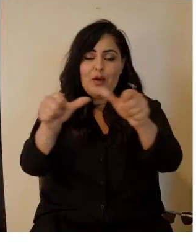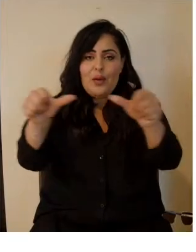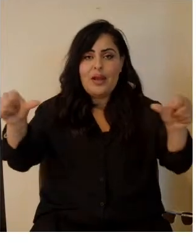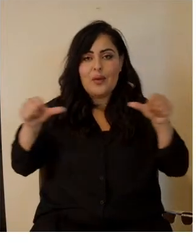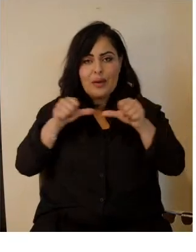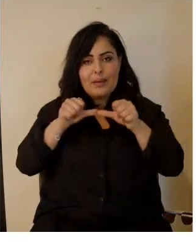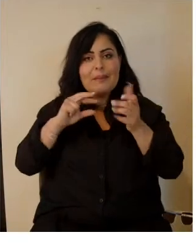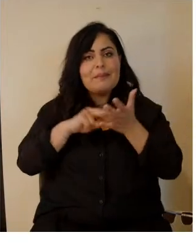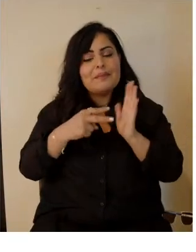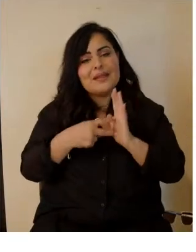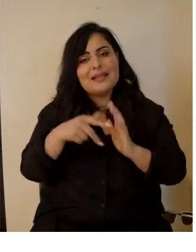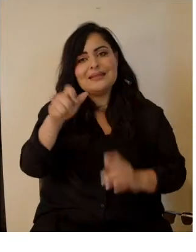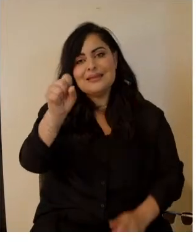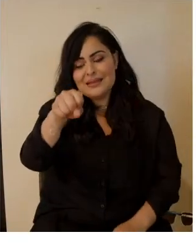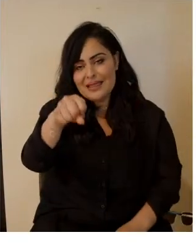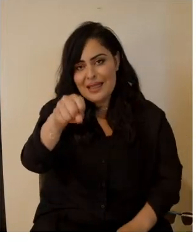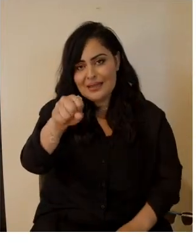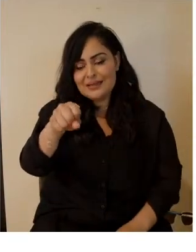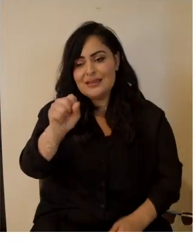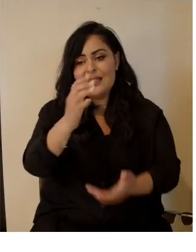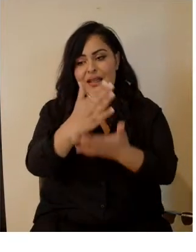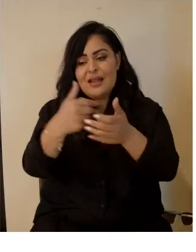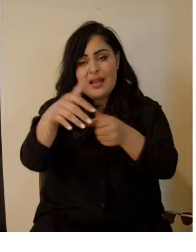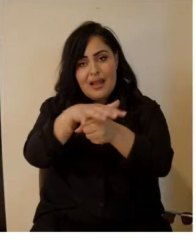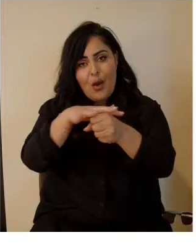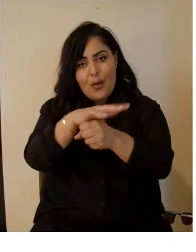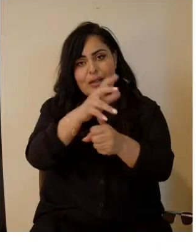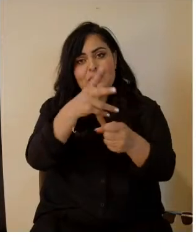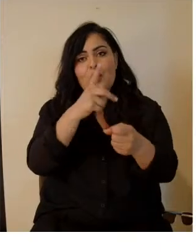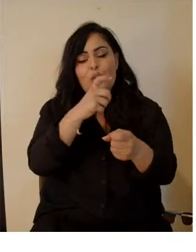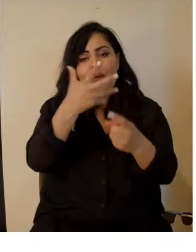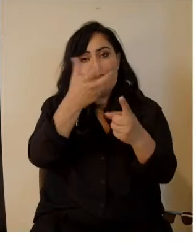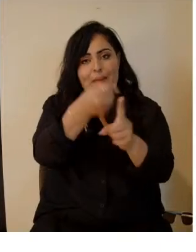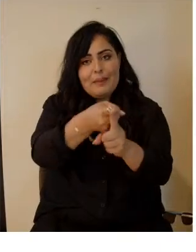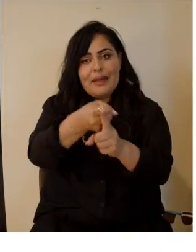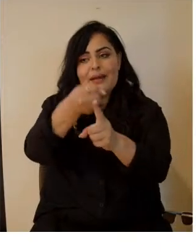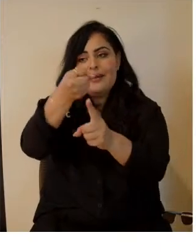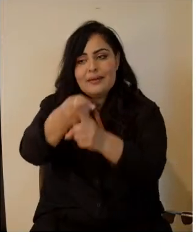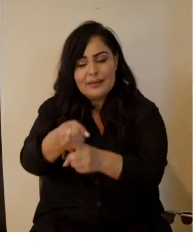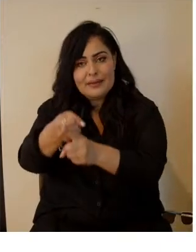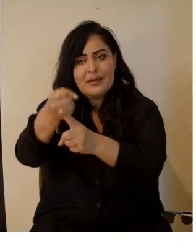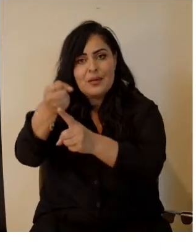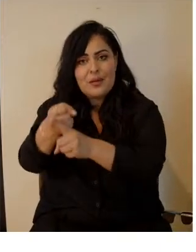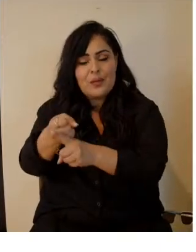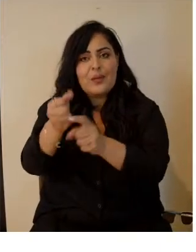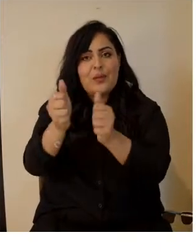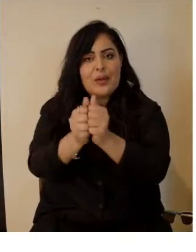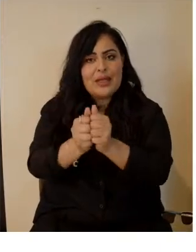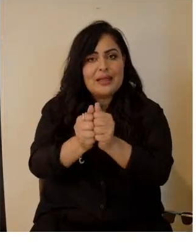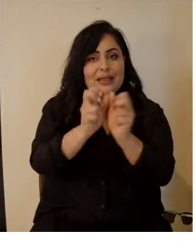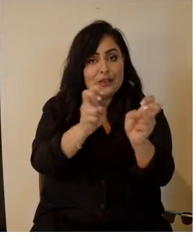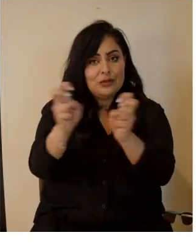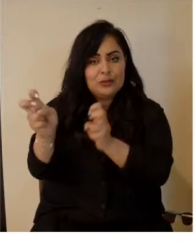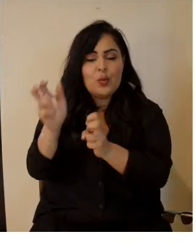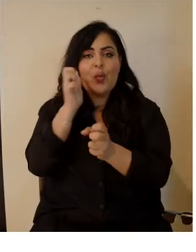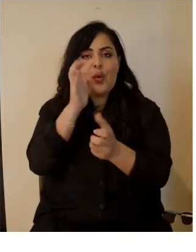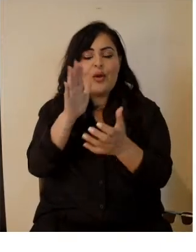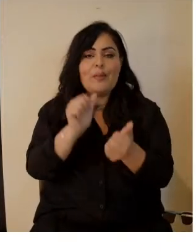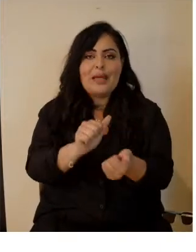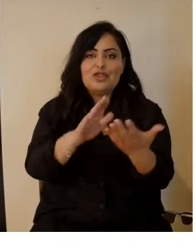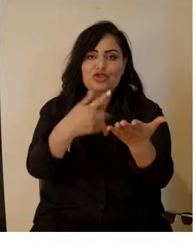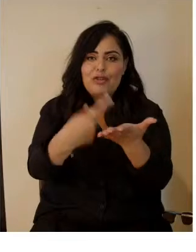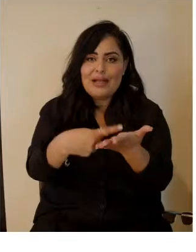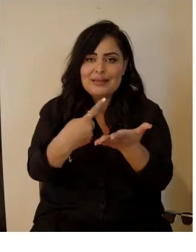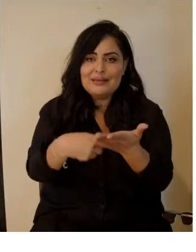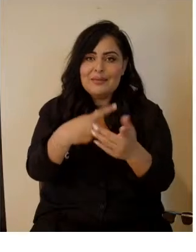means is, yes, those areas that are impacted with that immediate issues will be addressed, but it will